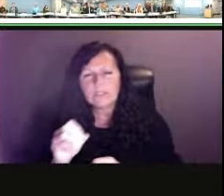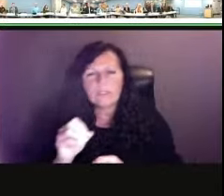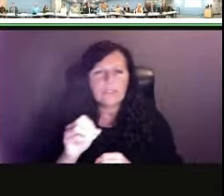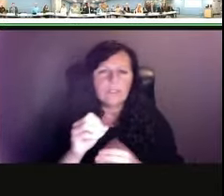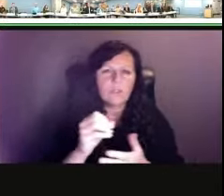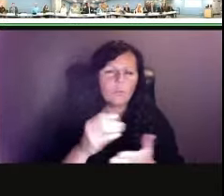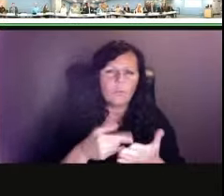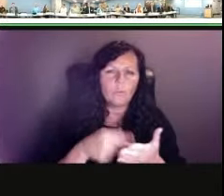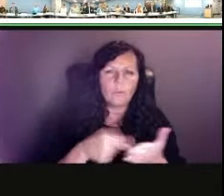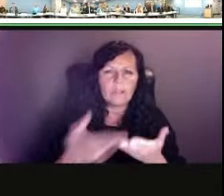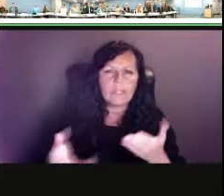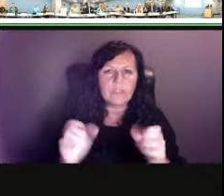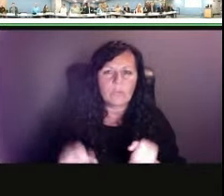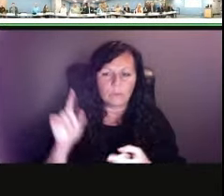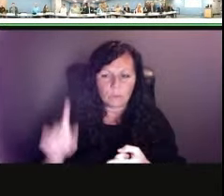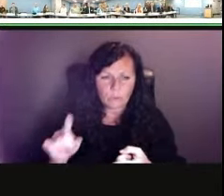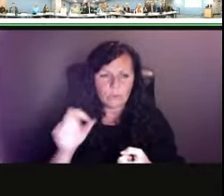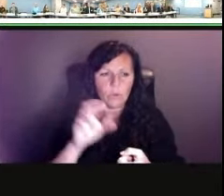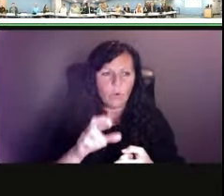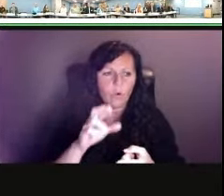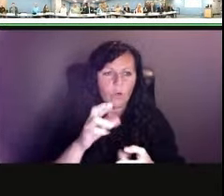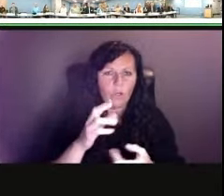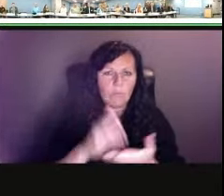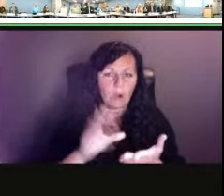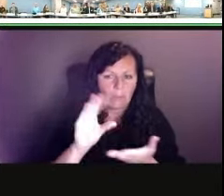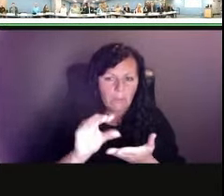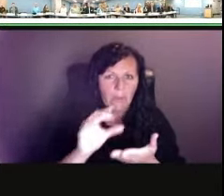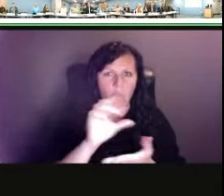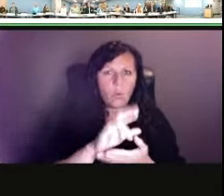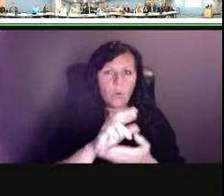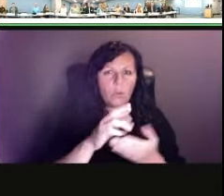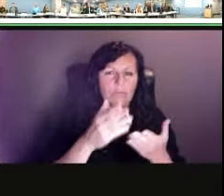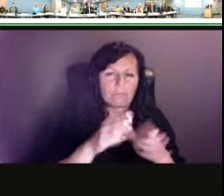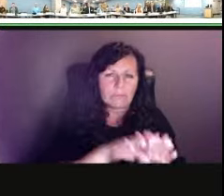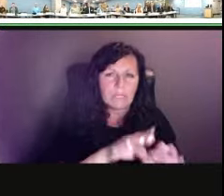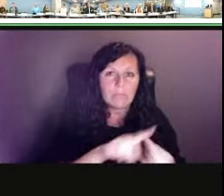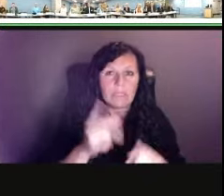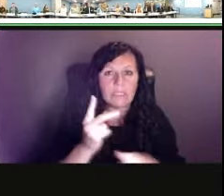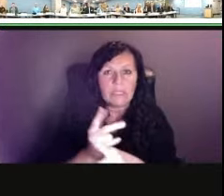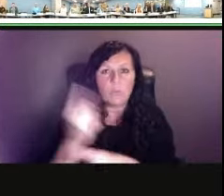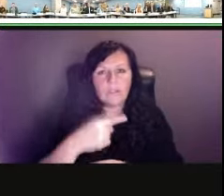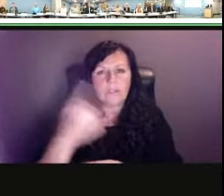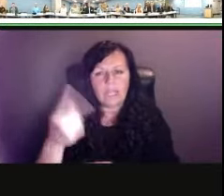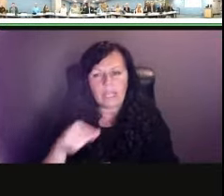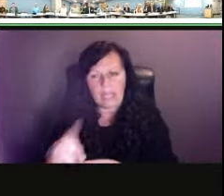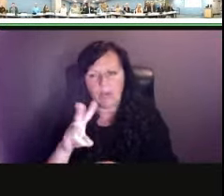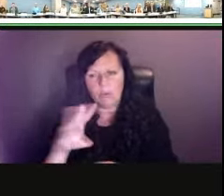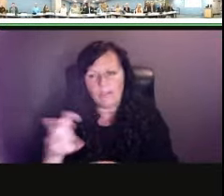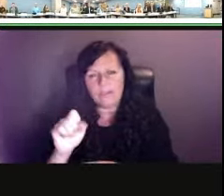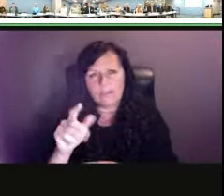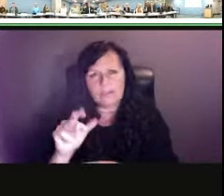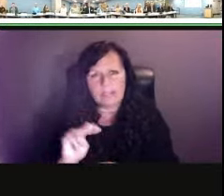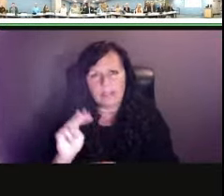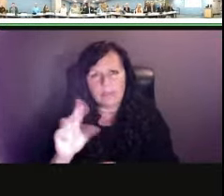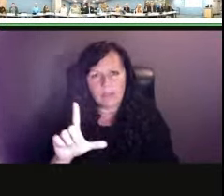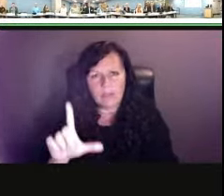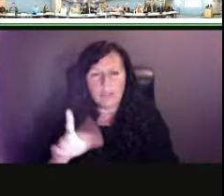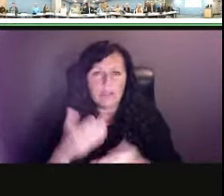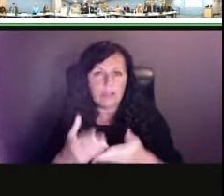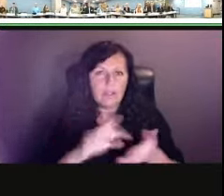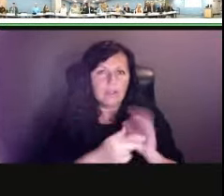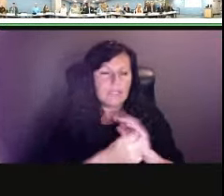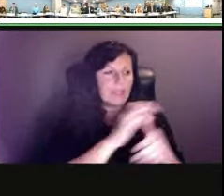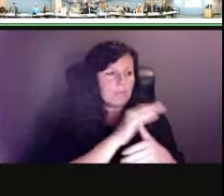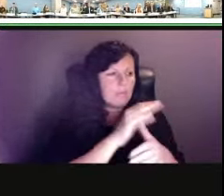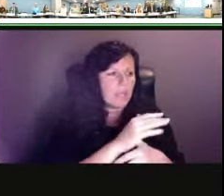but yet still keep maybe one day at West Salem. That might mean closing another day at Main or